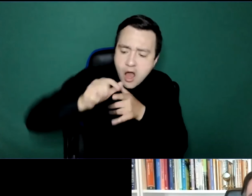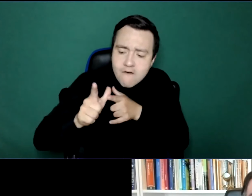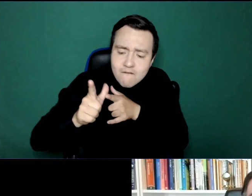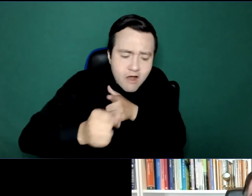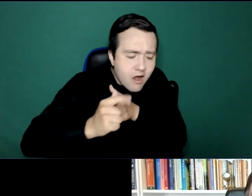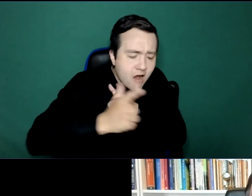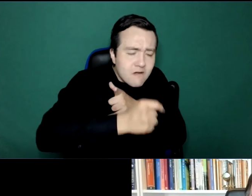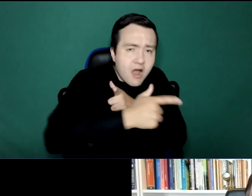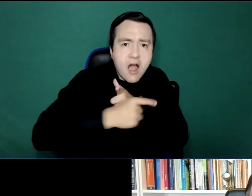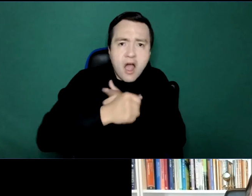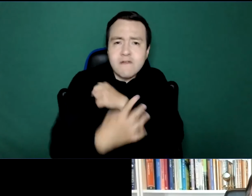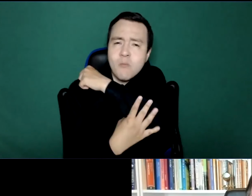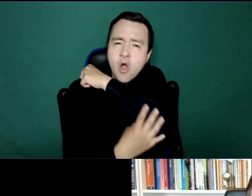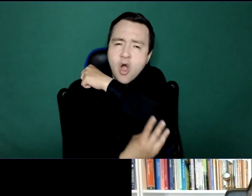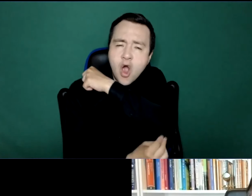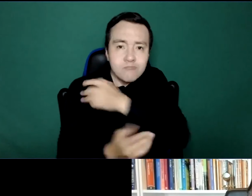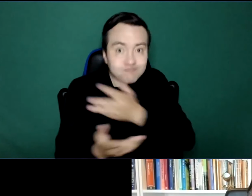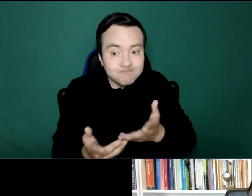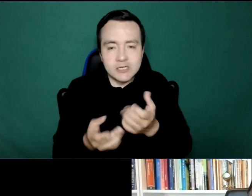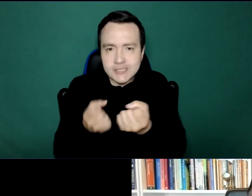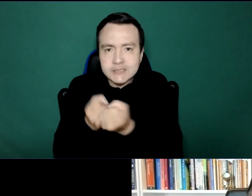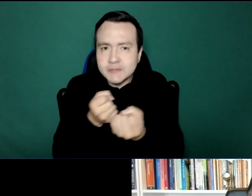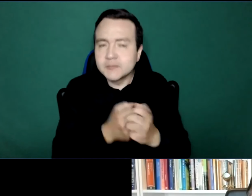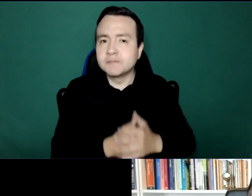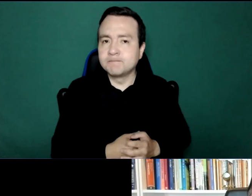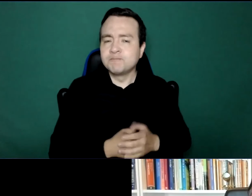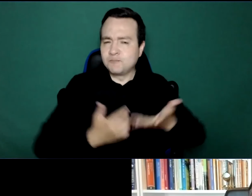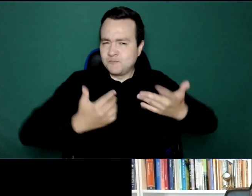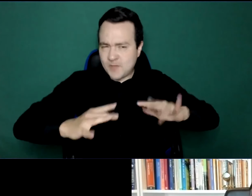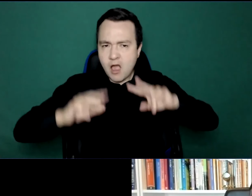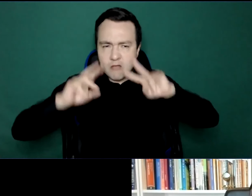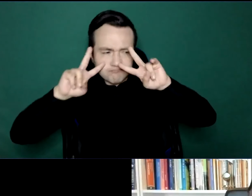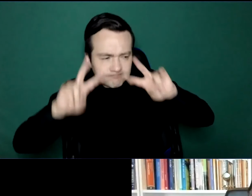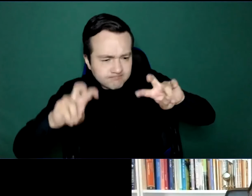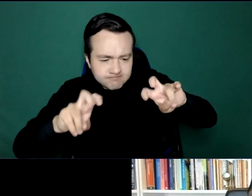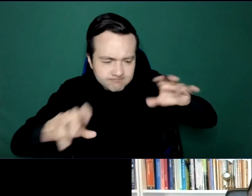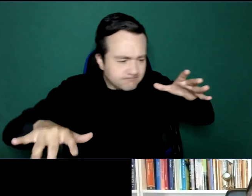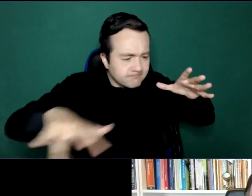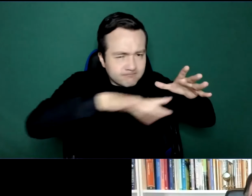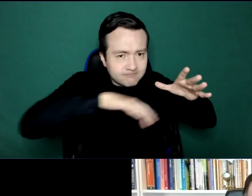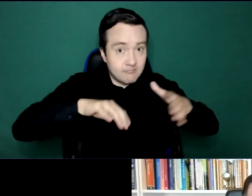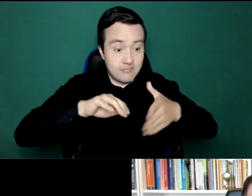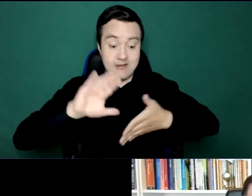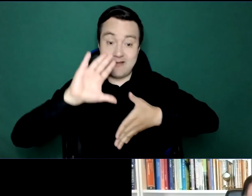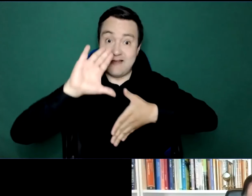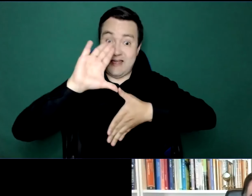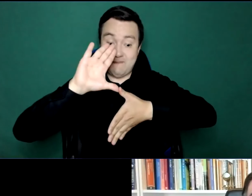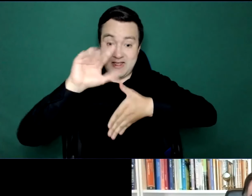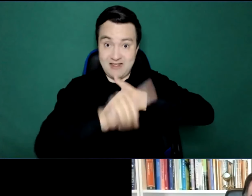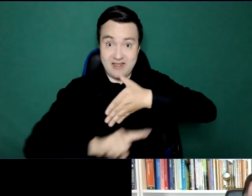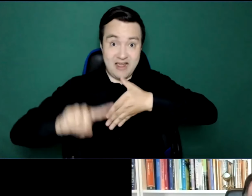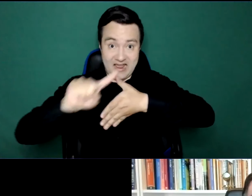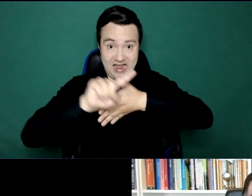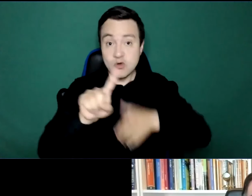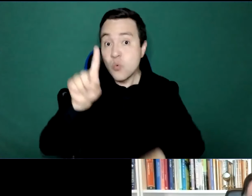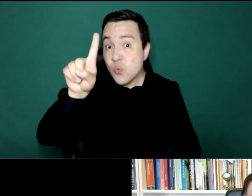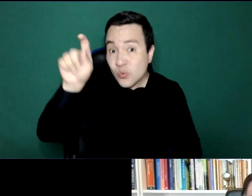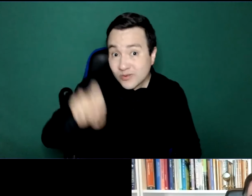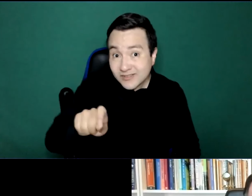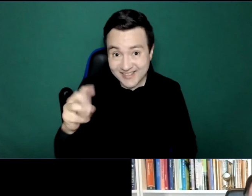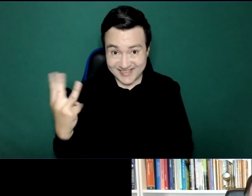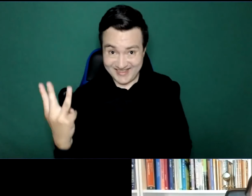of the larger cities in Latin America. Some believe that about a third of the America's population is facing